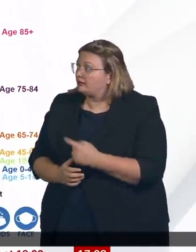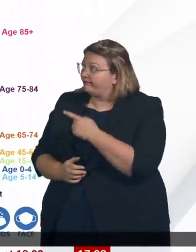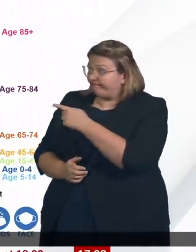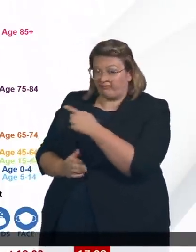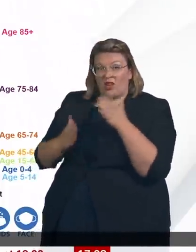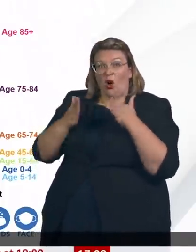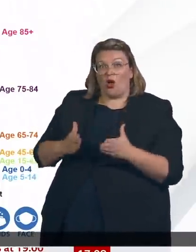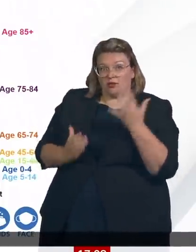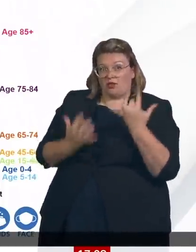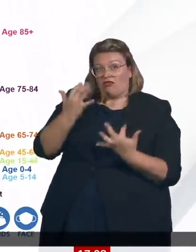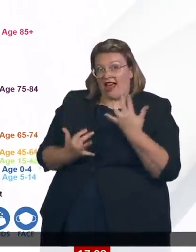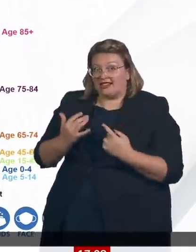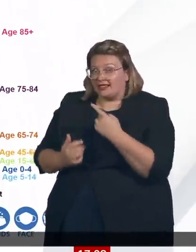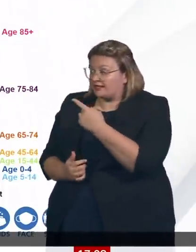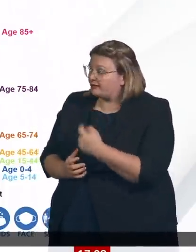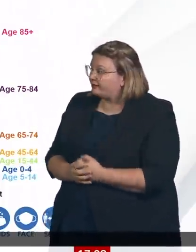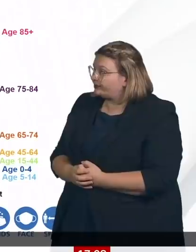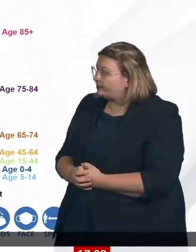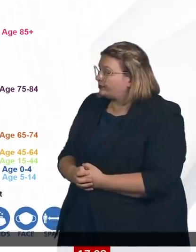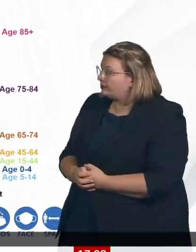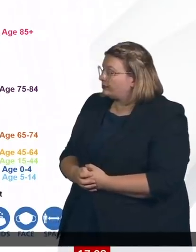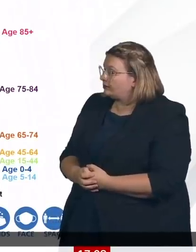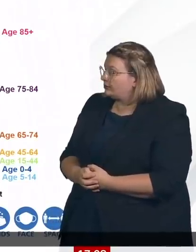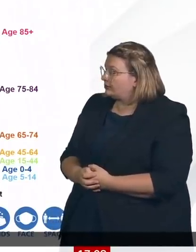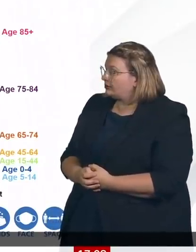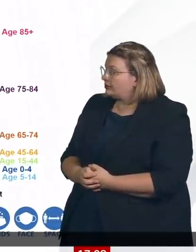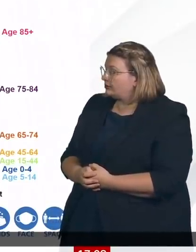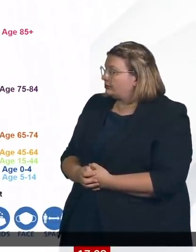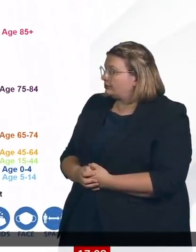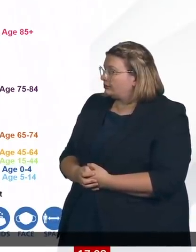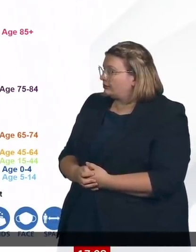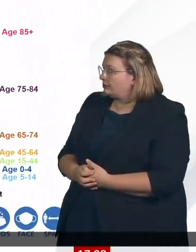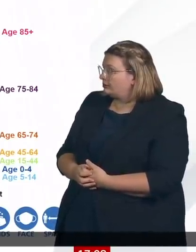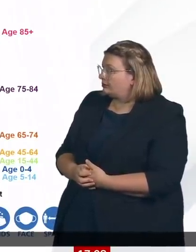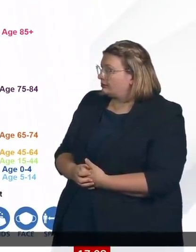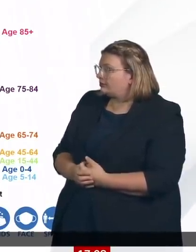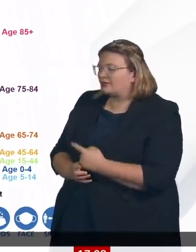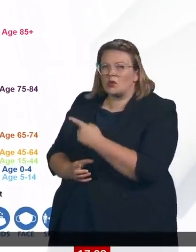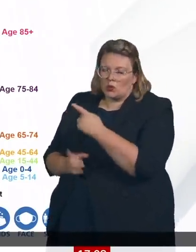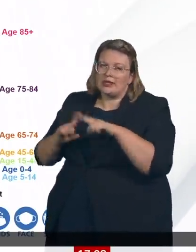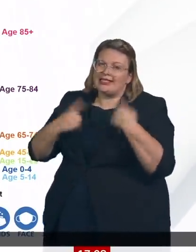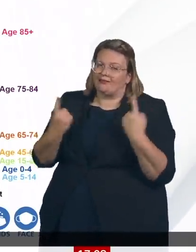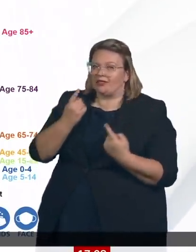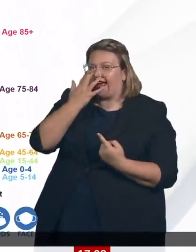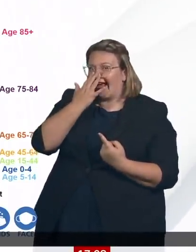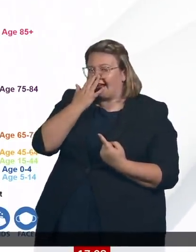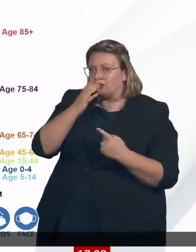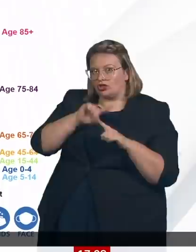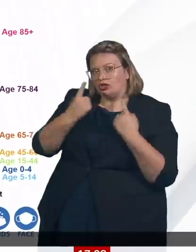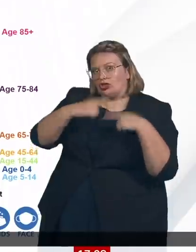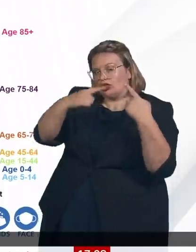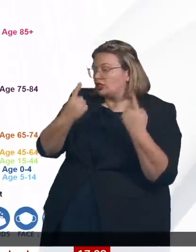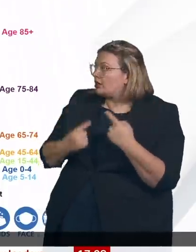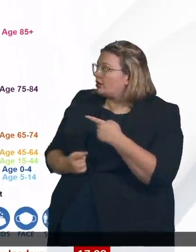hospital admission rates in England by age group. And you can see very, very marked and very steep increases